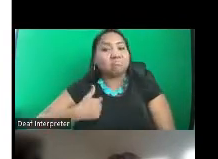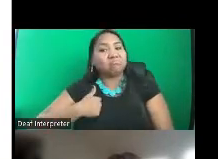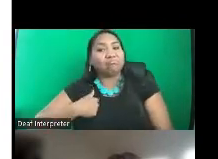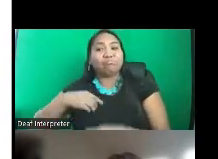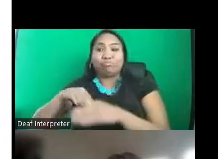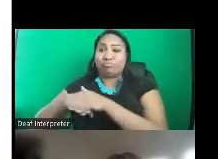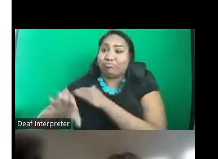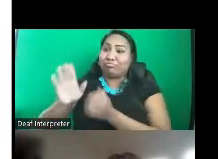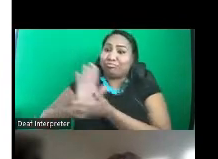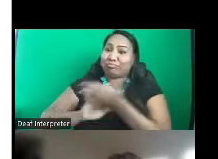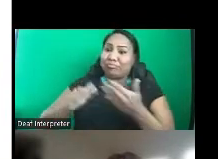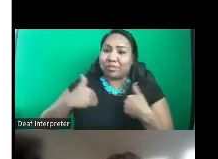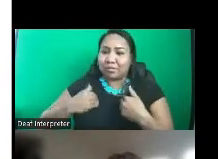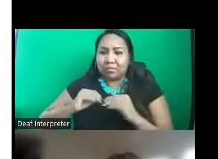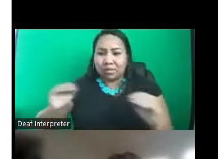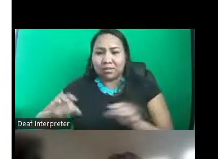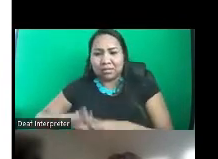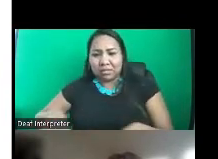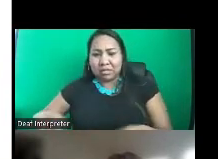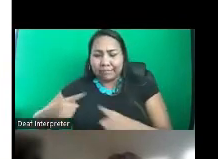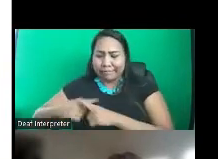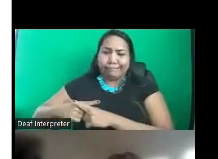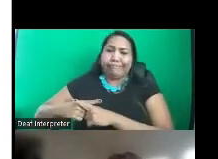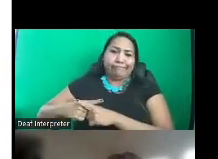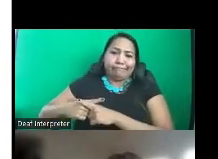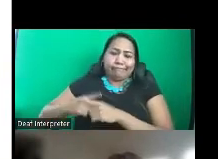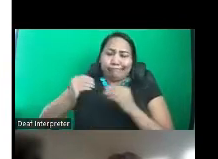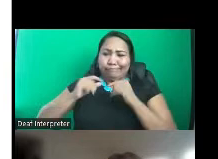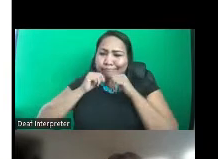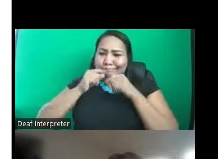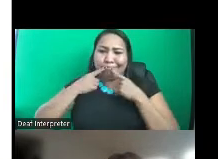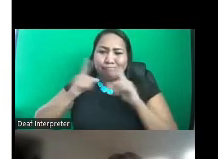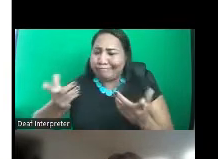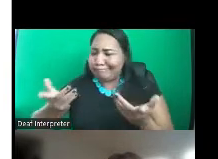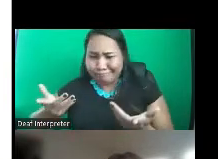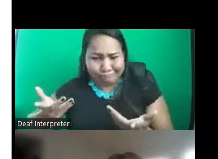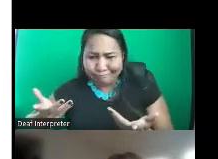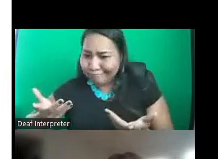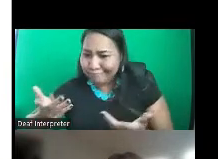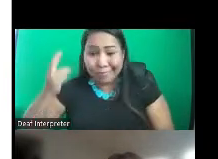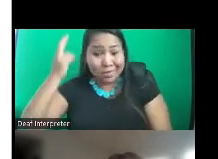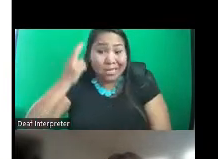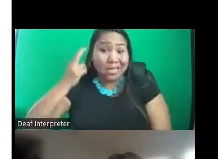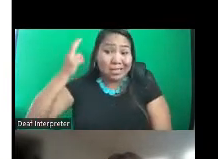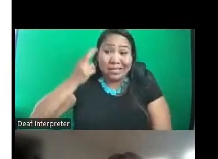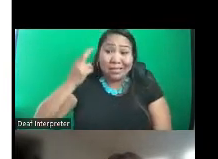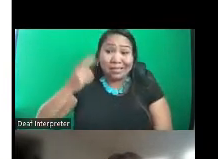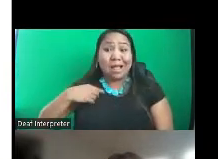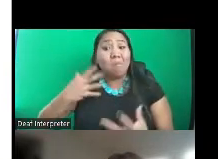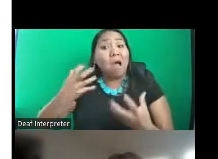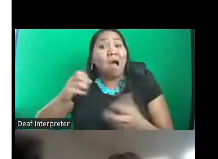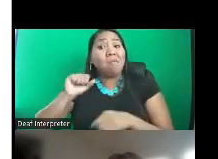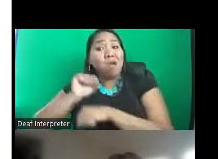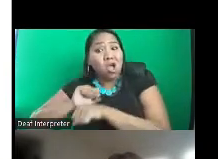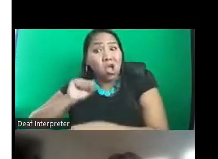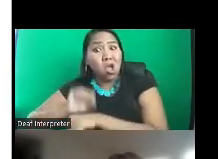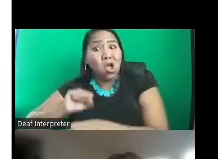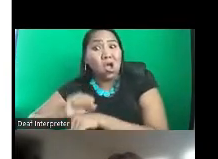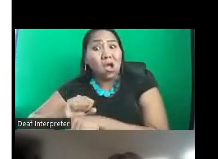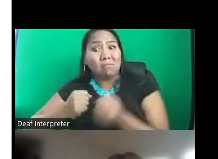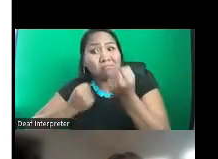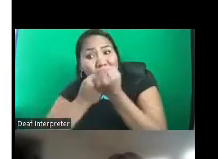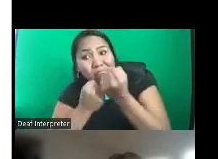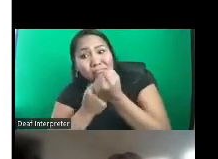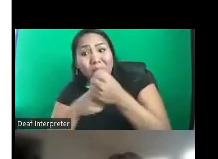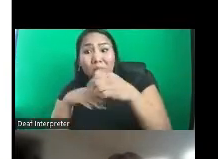COVID, I realized that my work in birth really required that I move on and become a nurse and